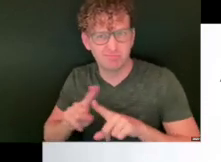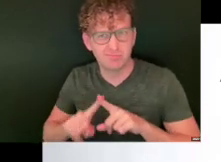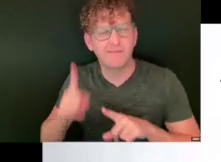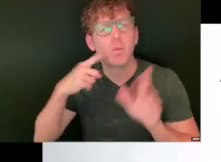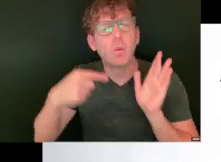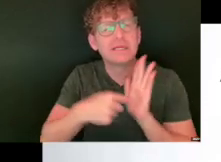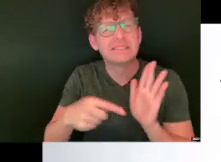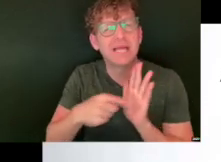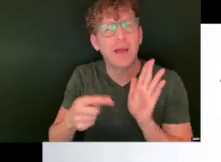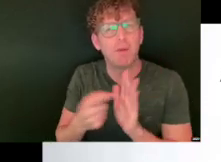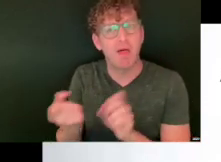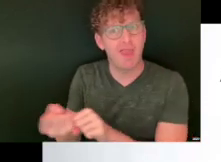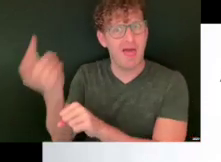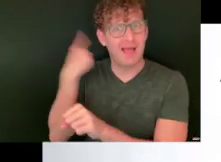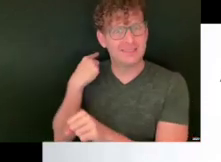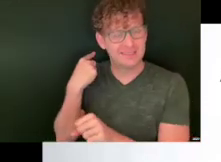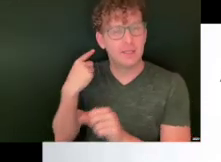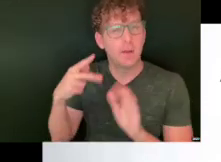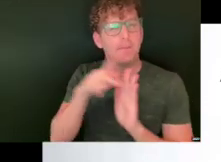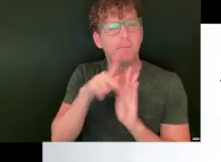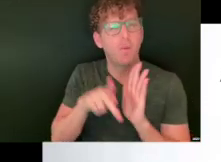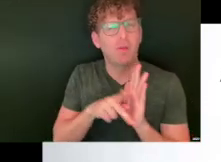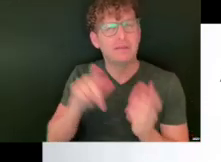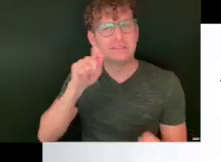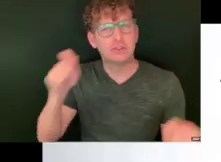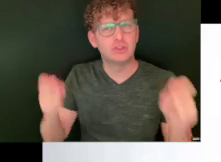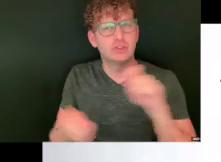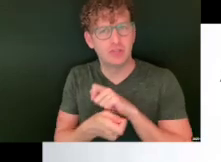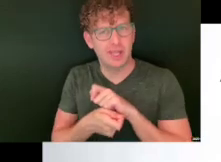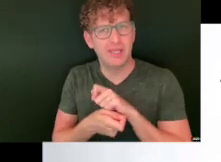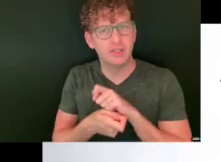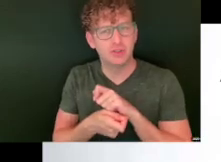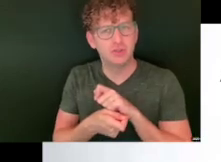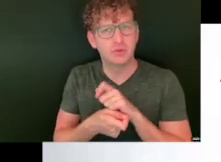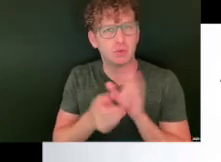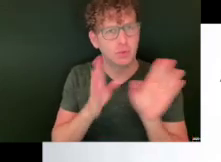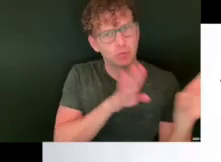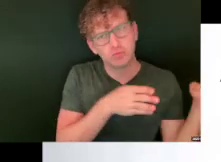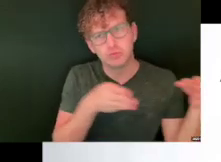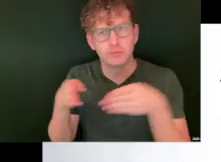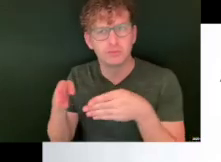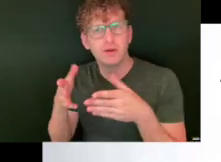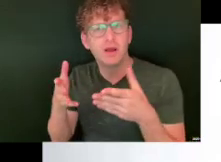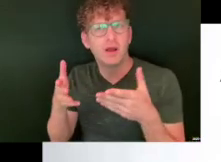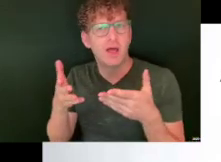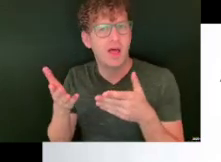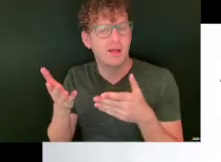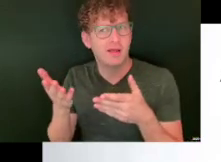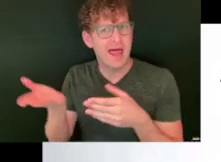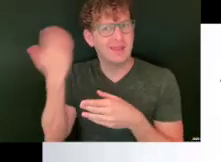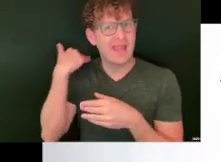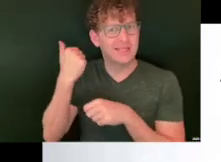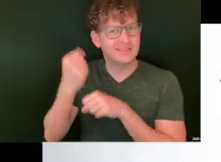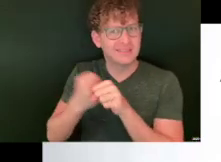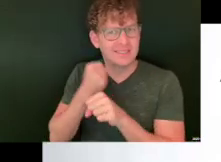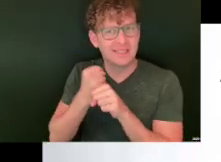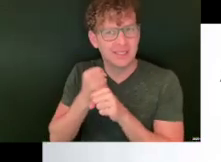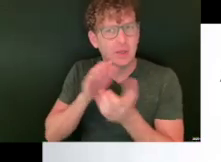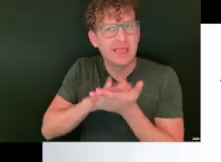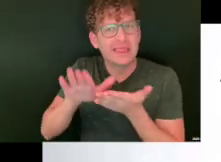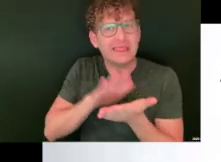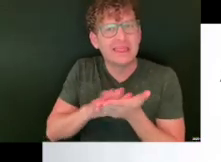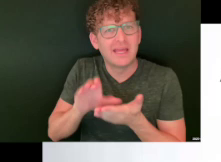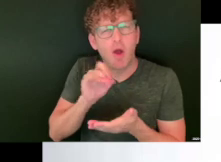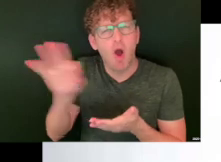an example, a budget bill might specify $48 million specifically for